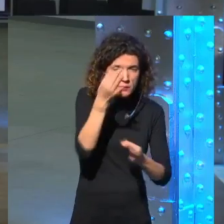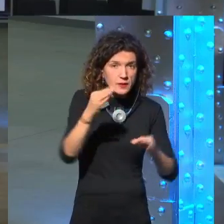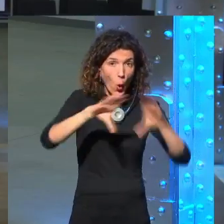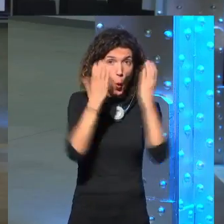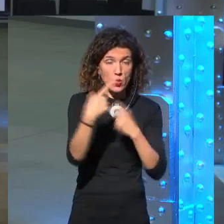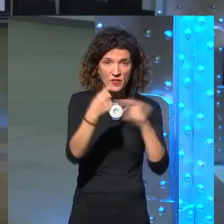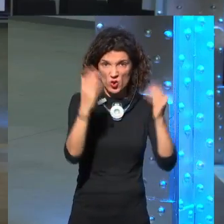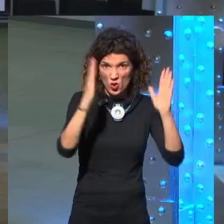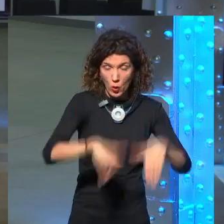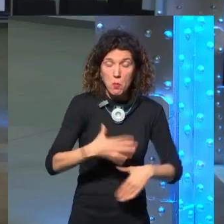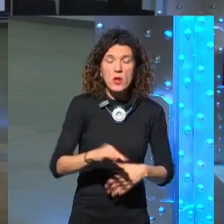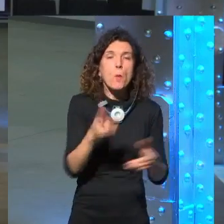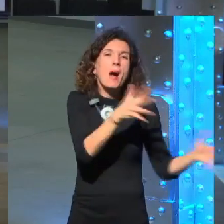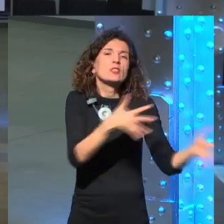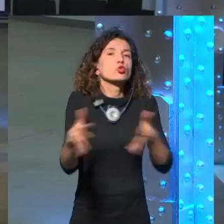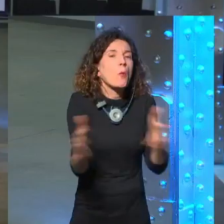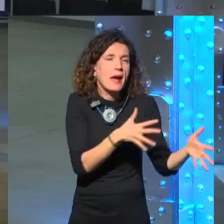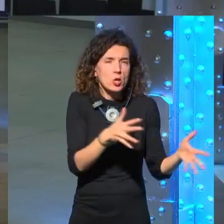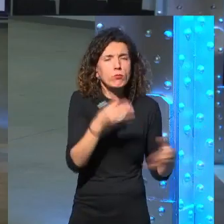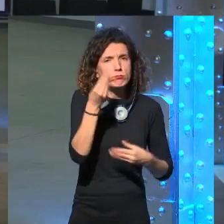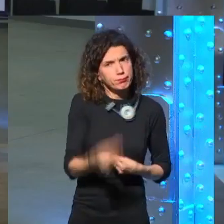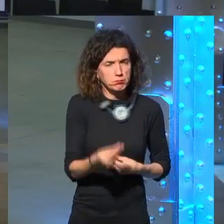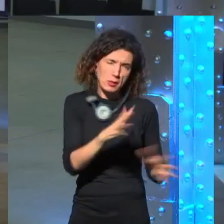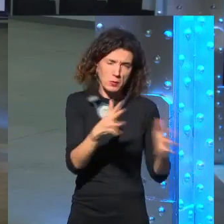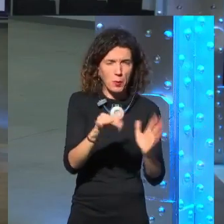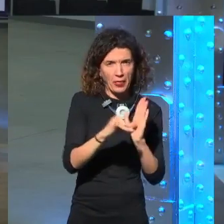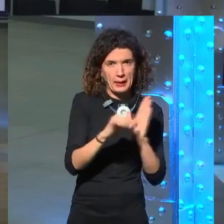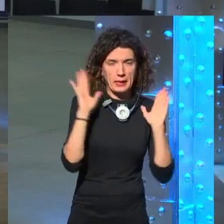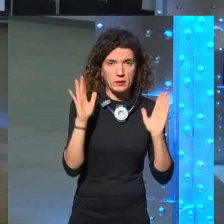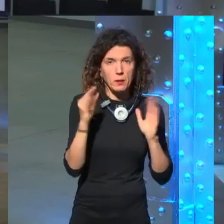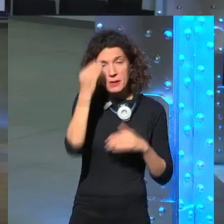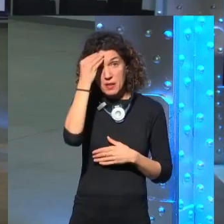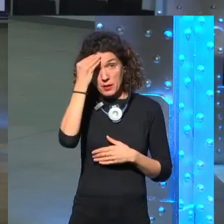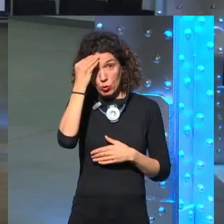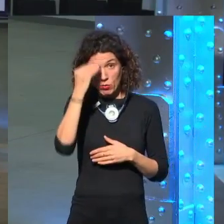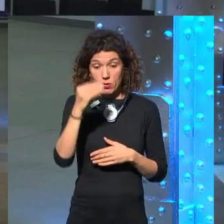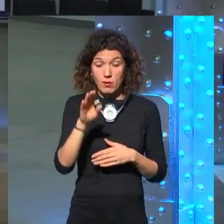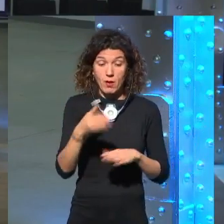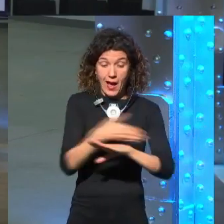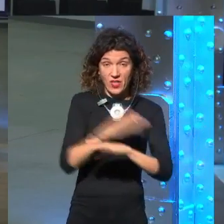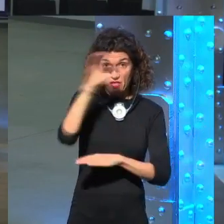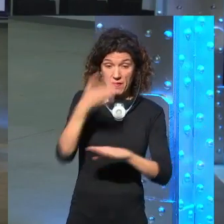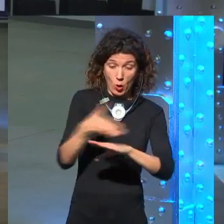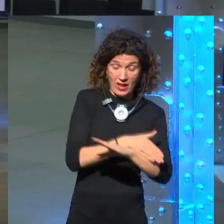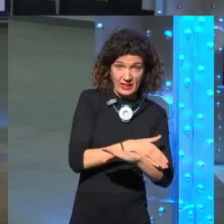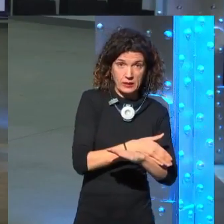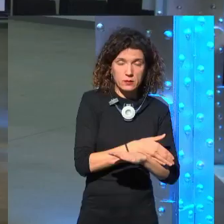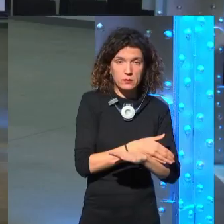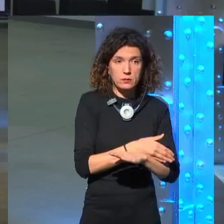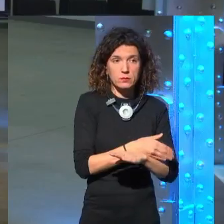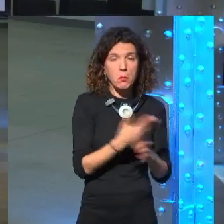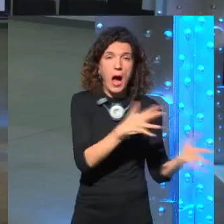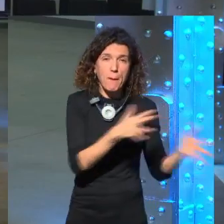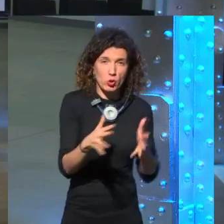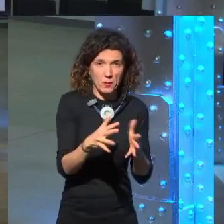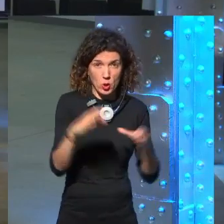good approximation. Now, the thought was, before Poincaré, that a good approximation of the present, you run